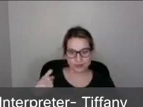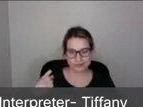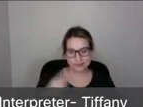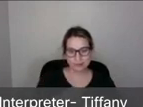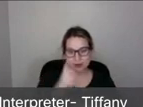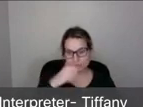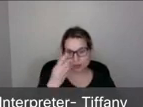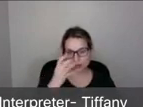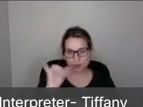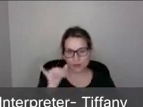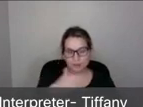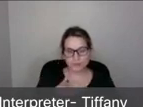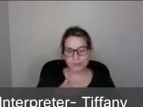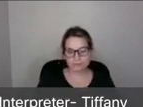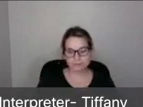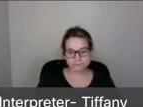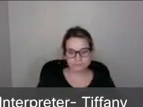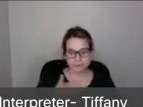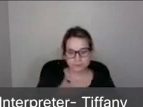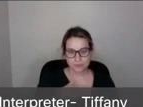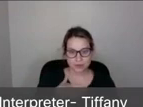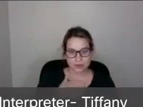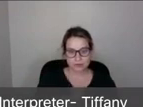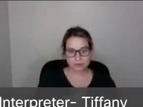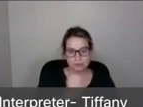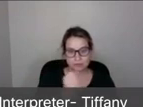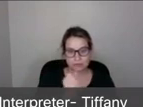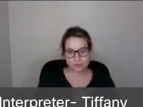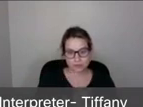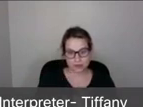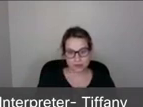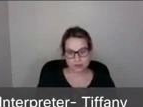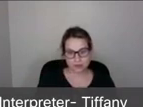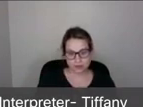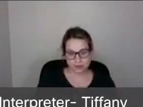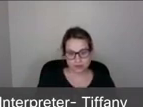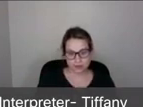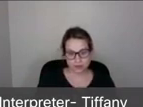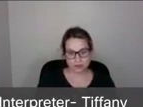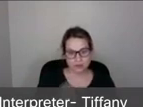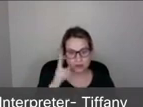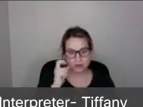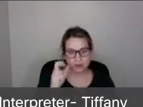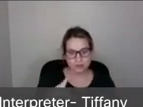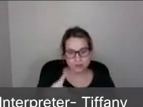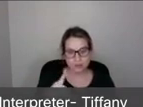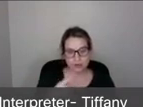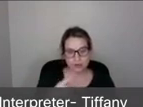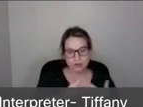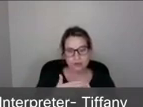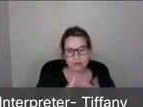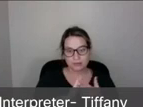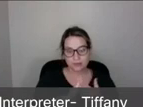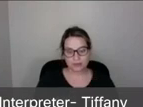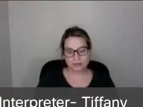Por favor, hagan, please make, y escuchen a gente en la comunidad, and listen to the people in the community,